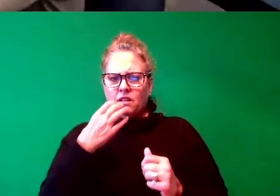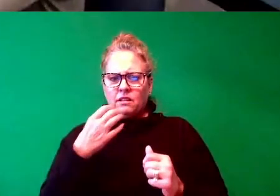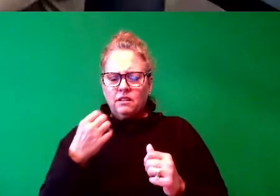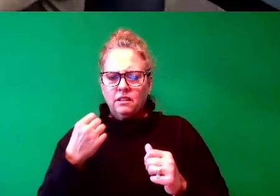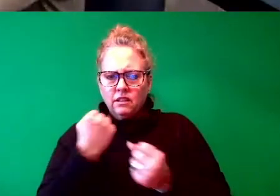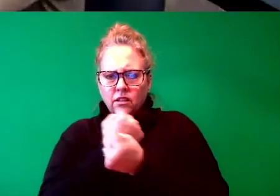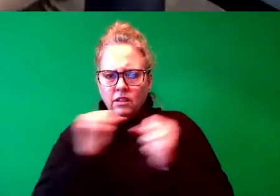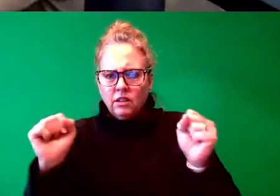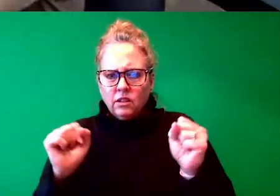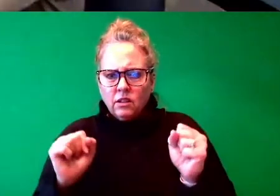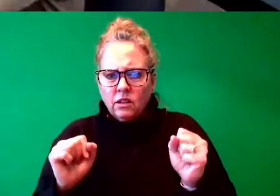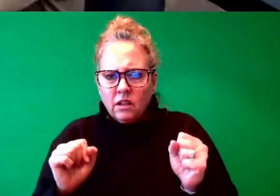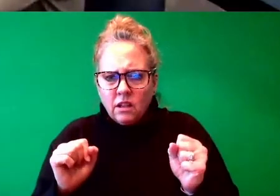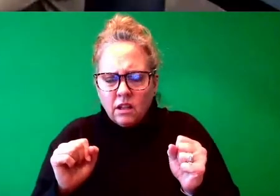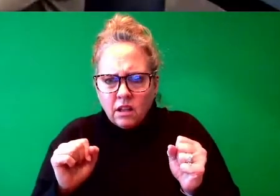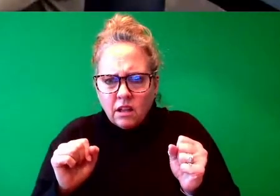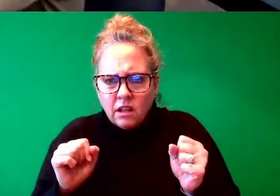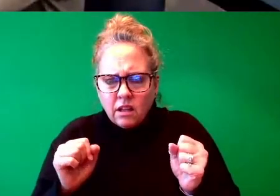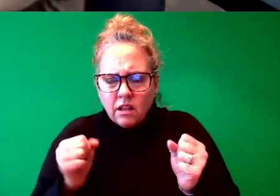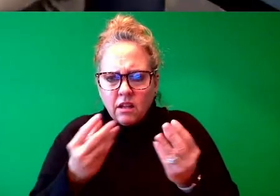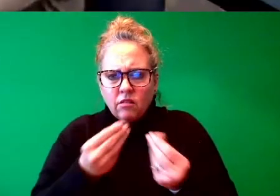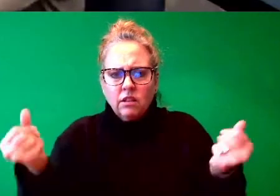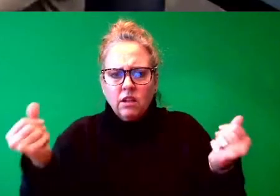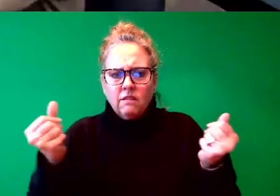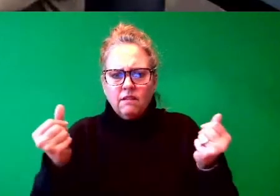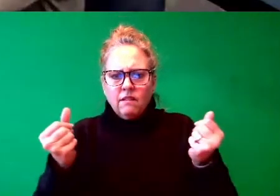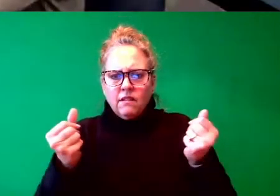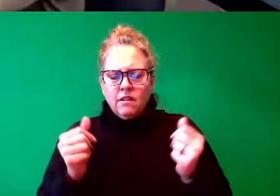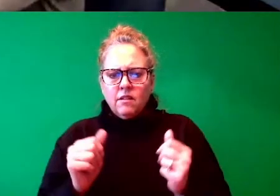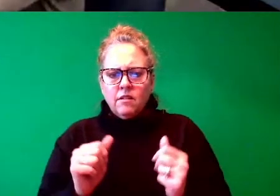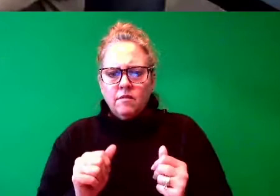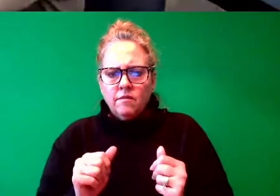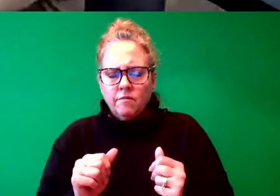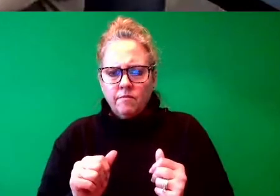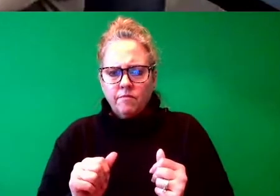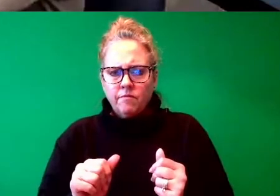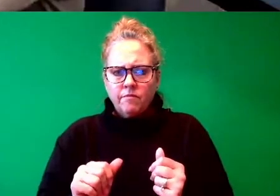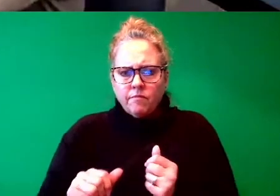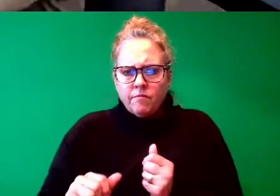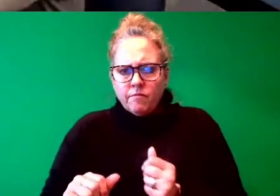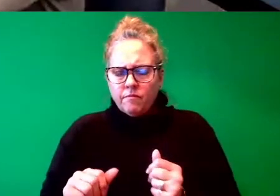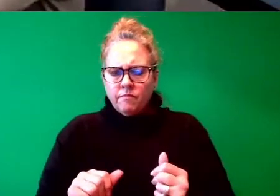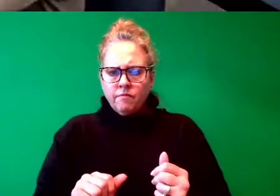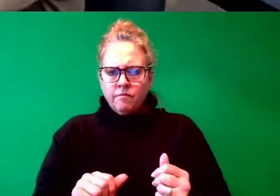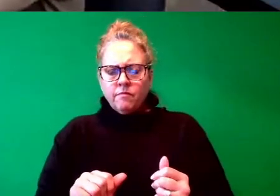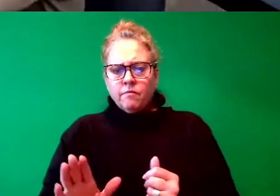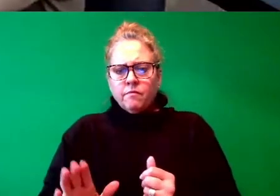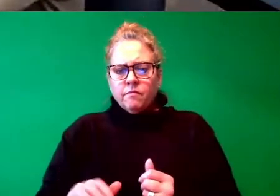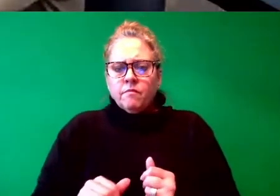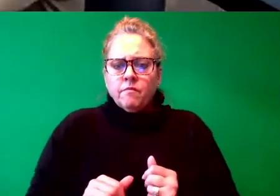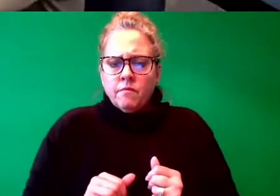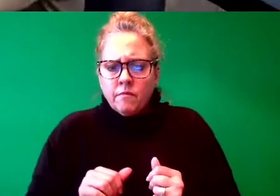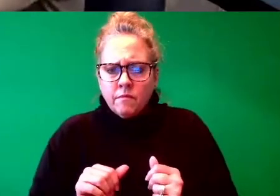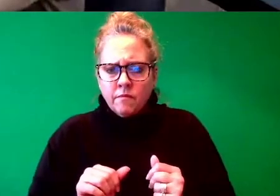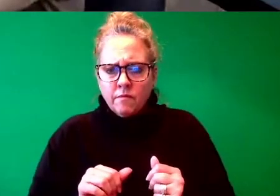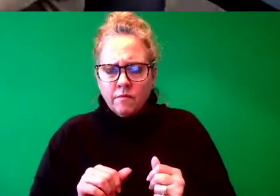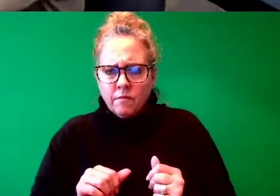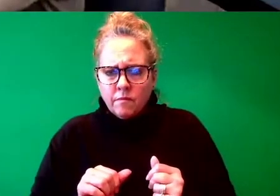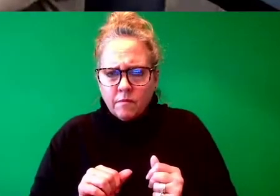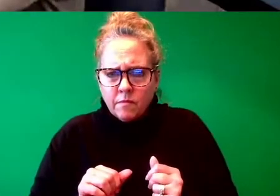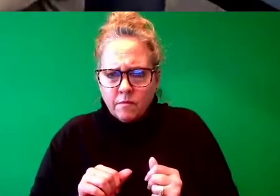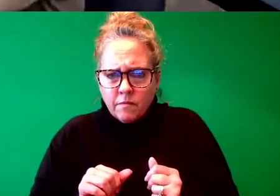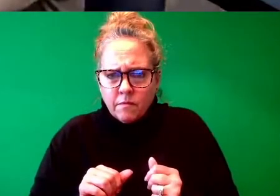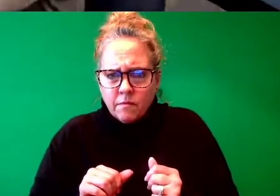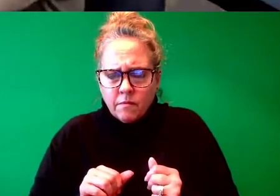If that information gets out there, I believe people will decide, you know what, geez, I guess I need to